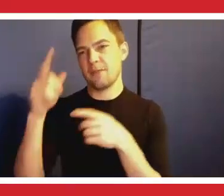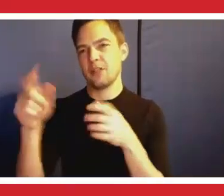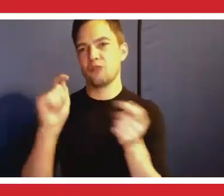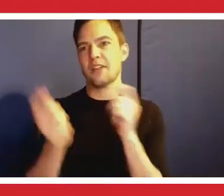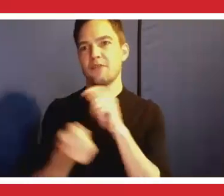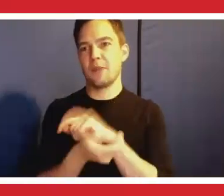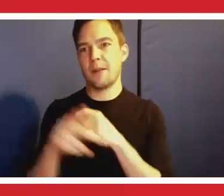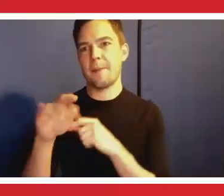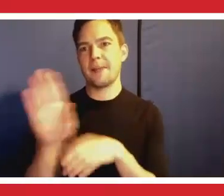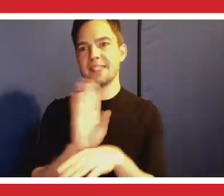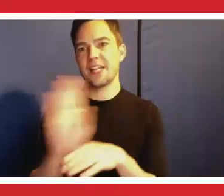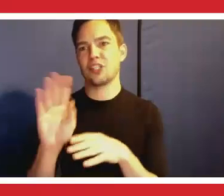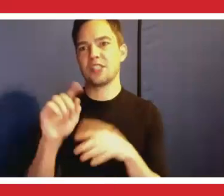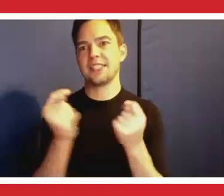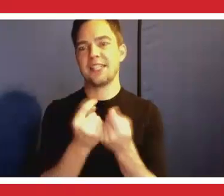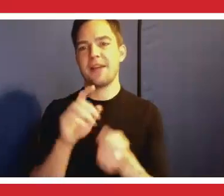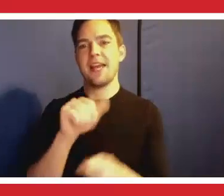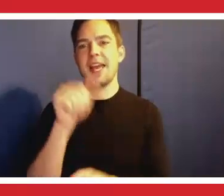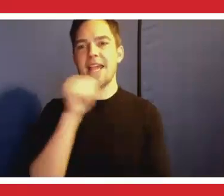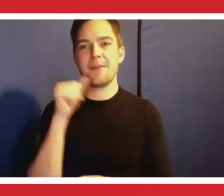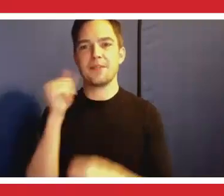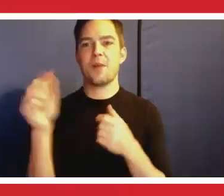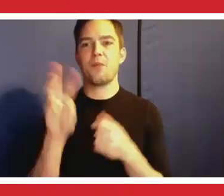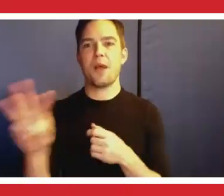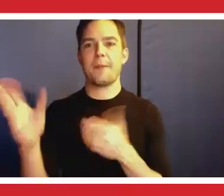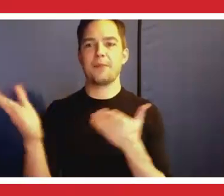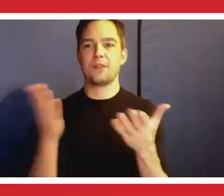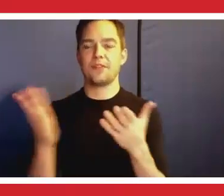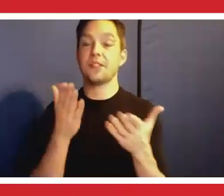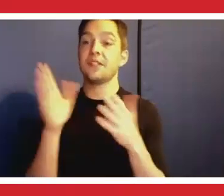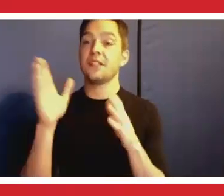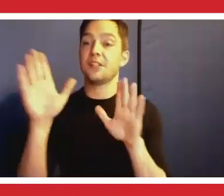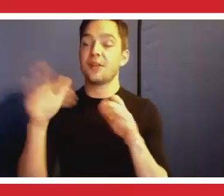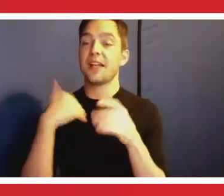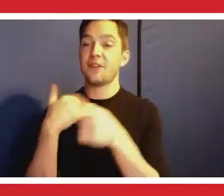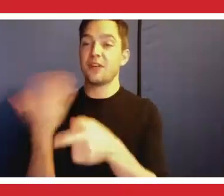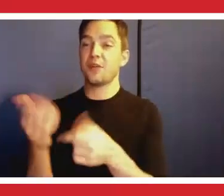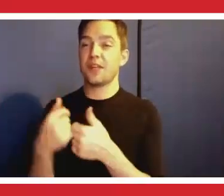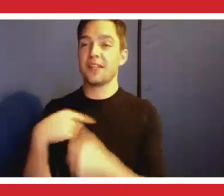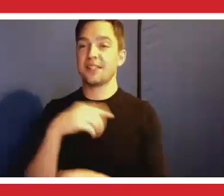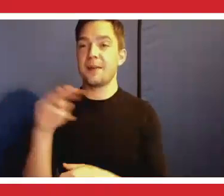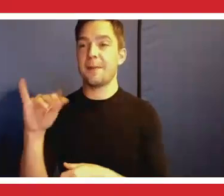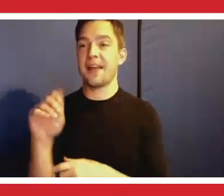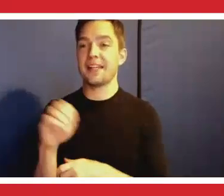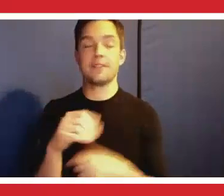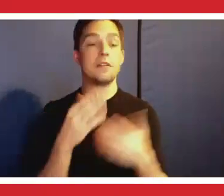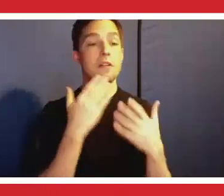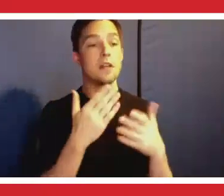Public Sector team of Amazon Web Services. Mike, great to have you with us today. Thank you. Great to be